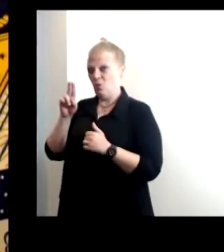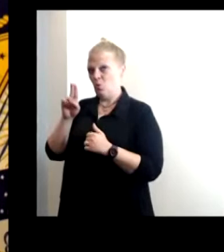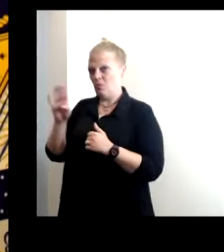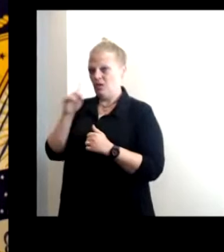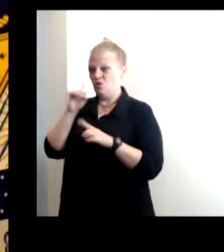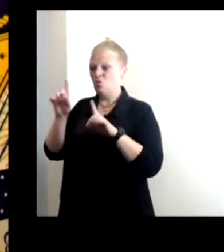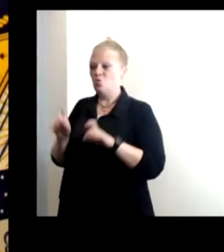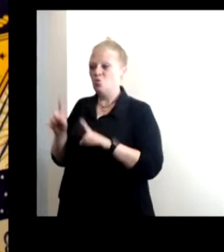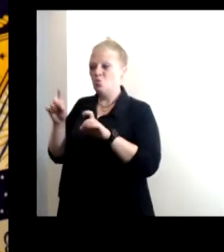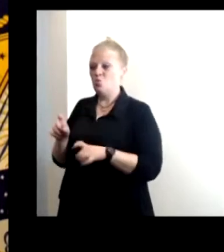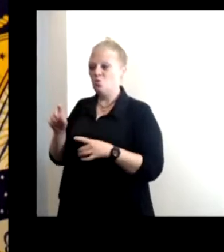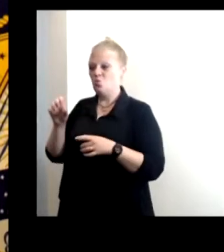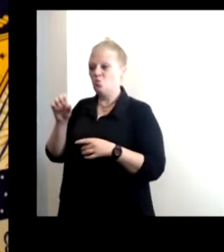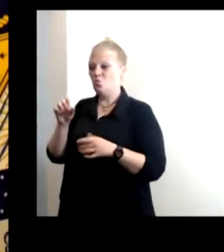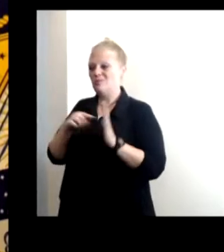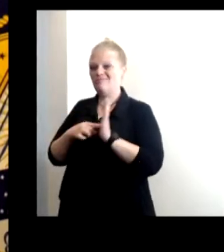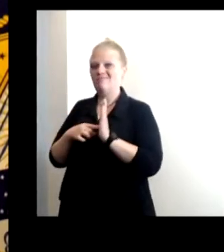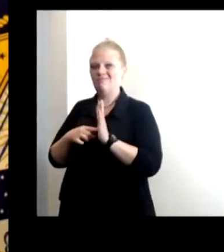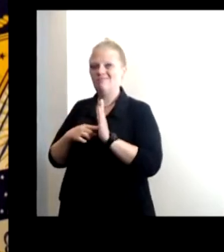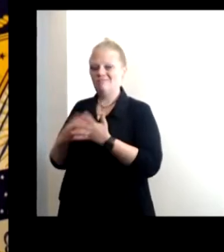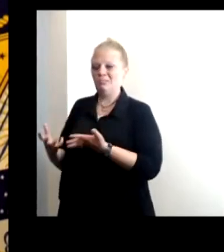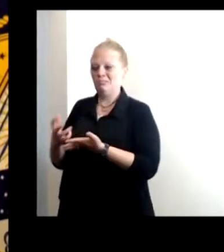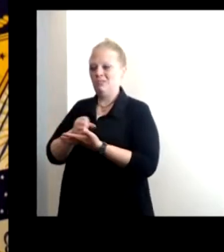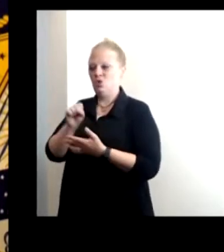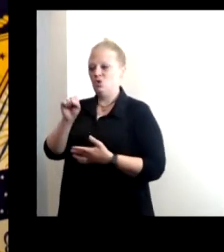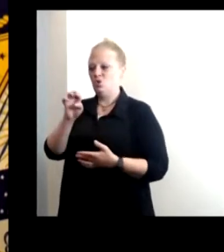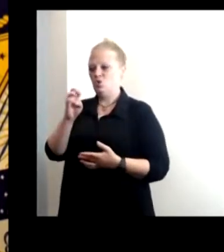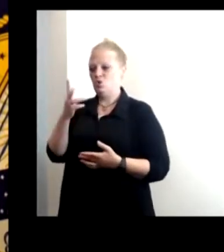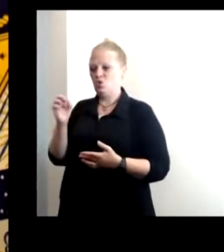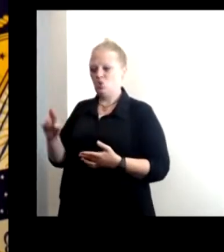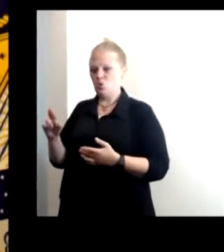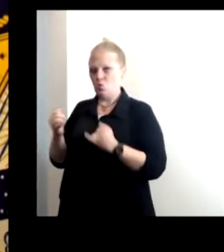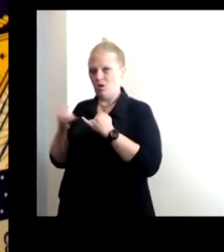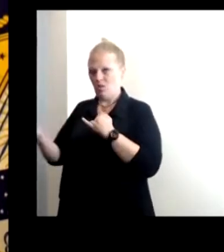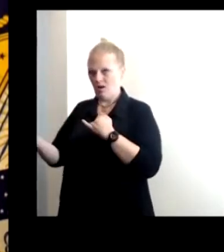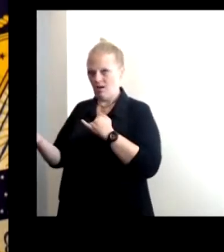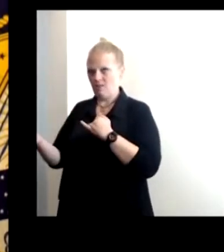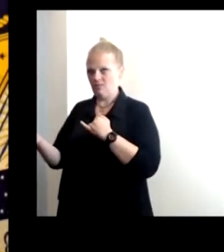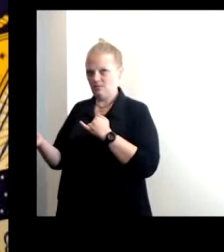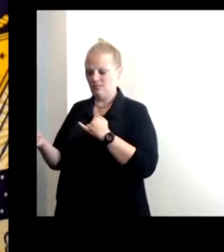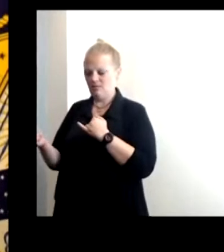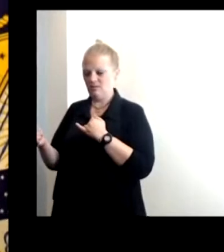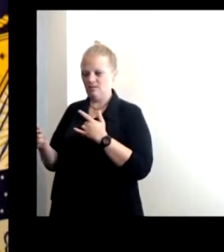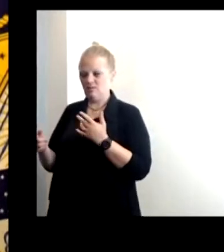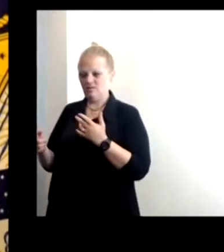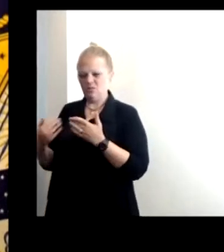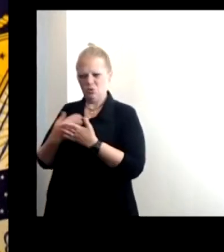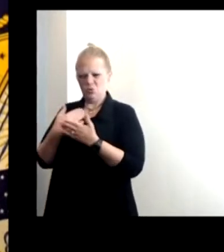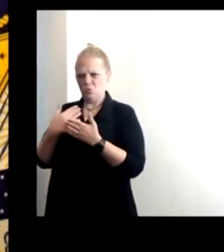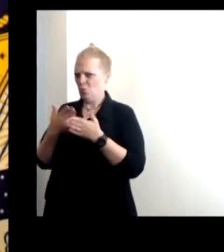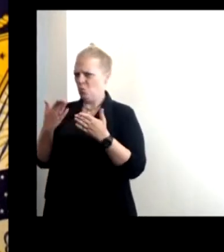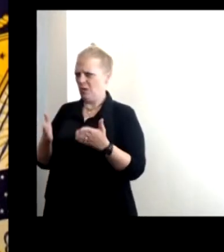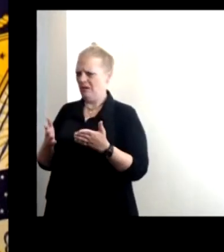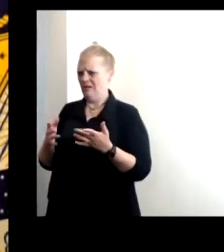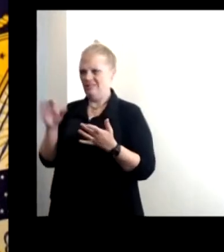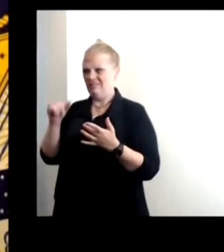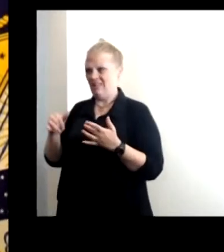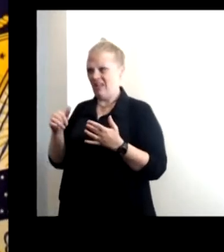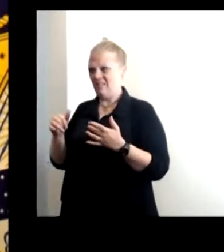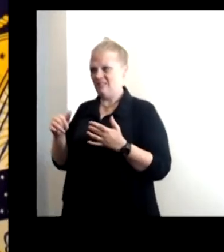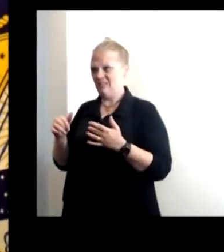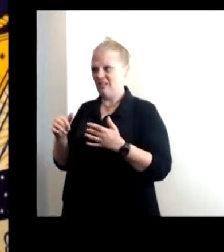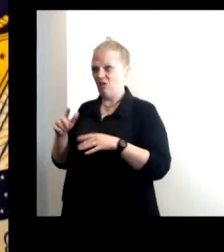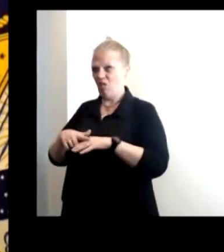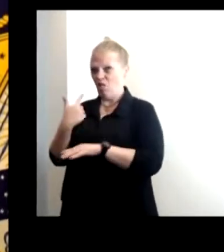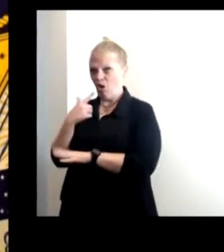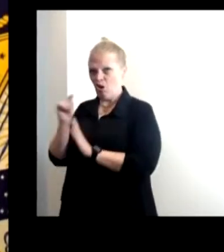them, which is kind of a new way of dealing with the COVID issue. Is this kind of long-term planning,